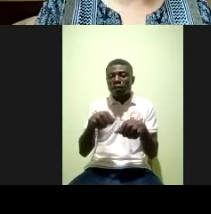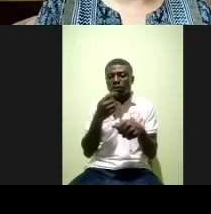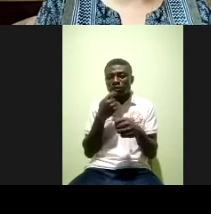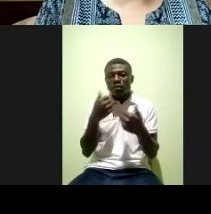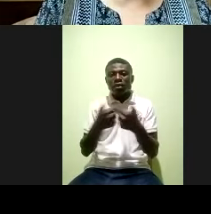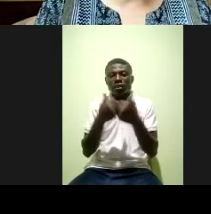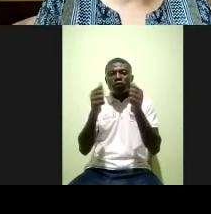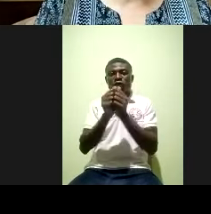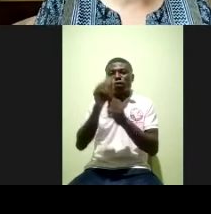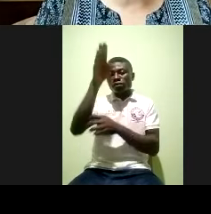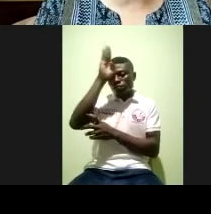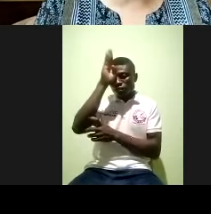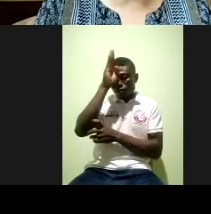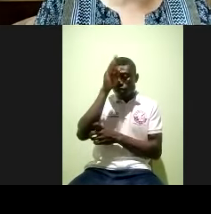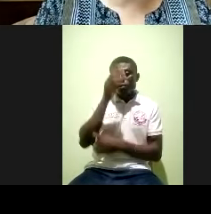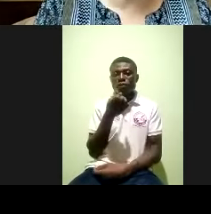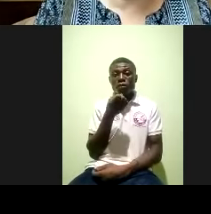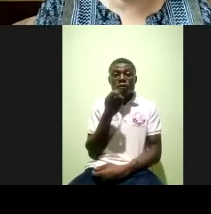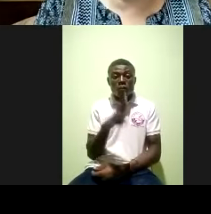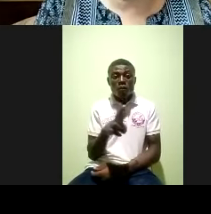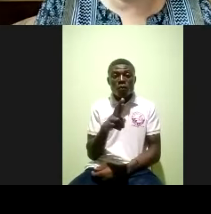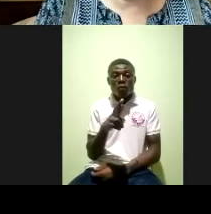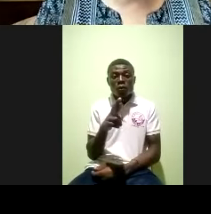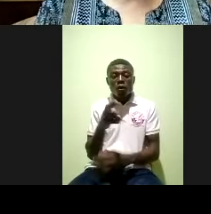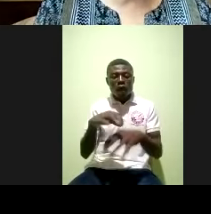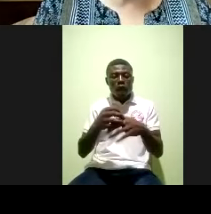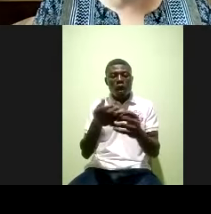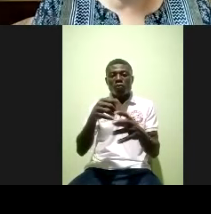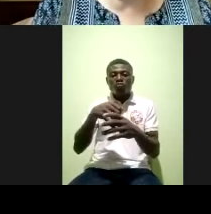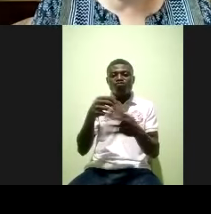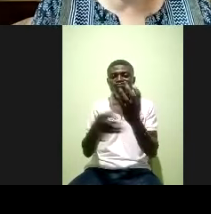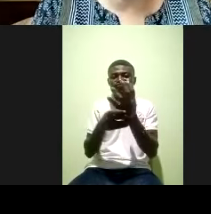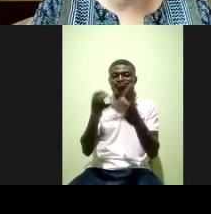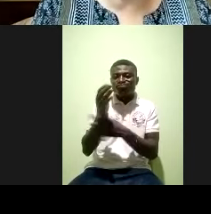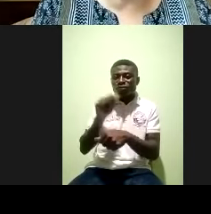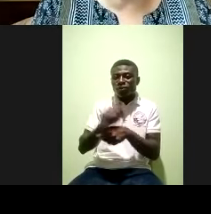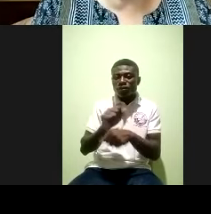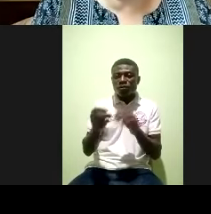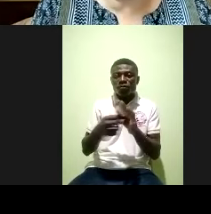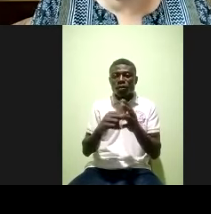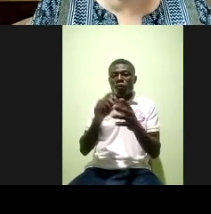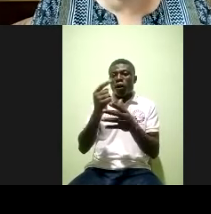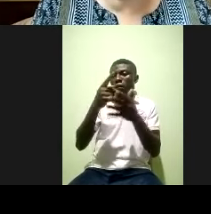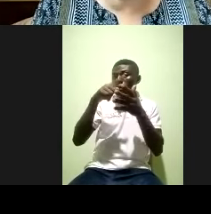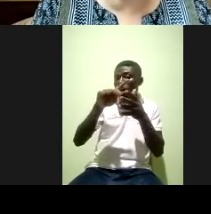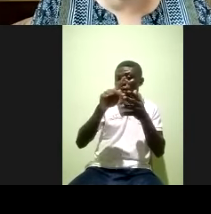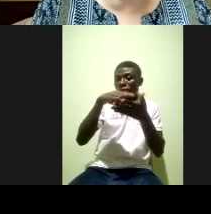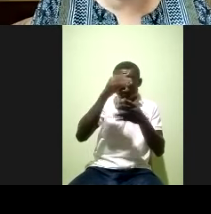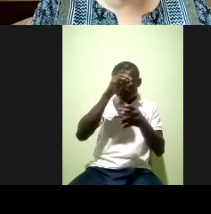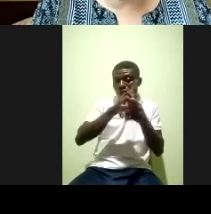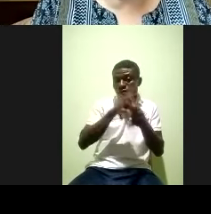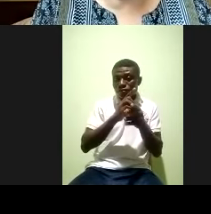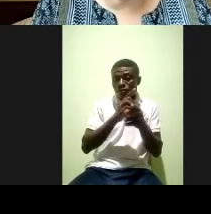or the motor skills also. So one part of the learning disabilities